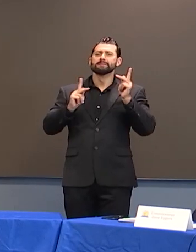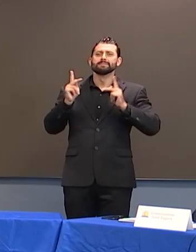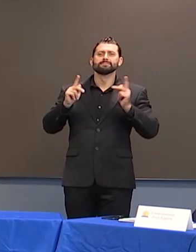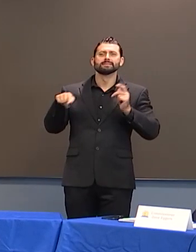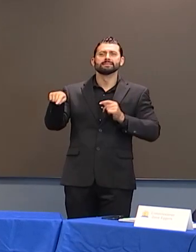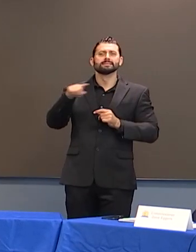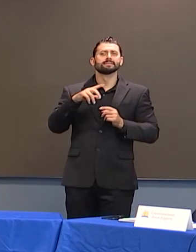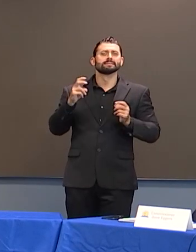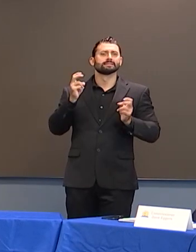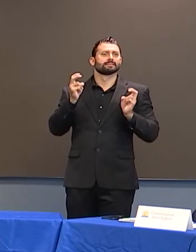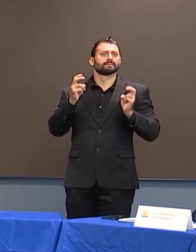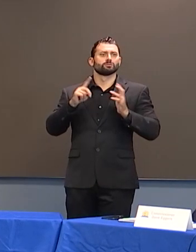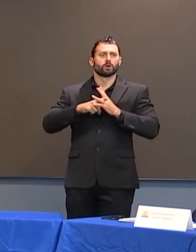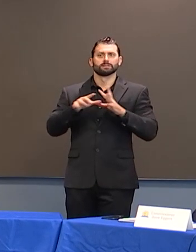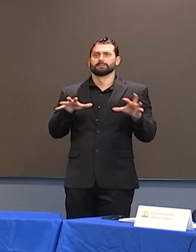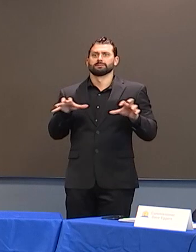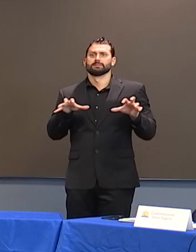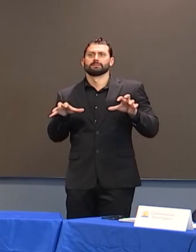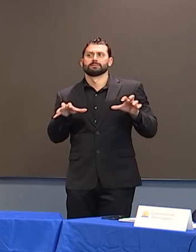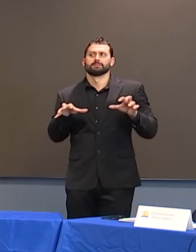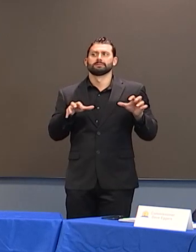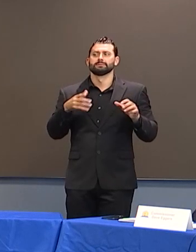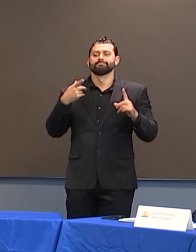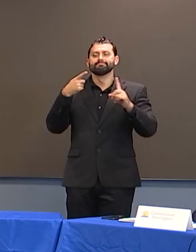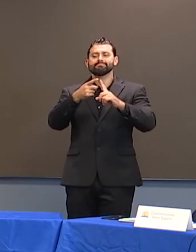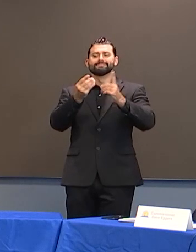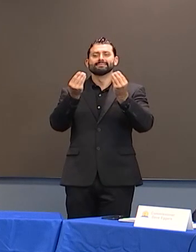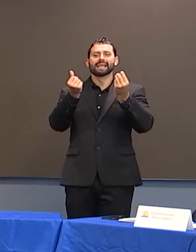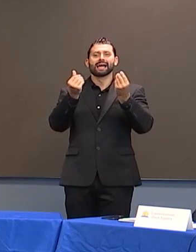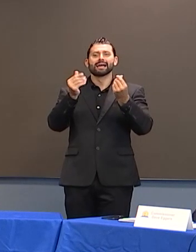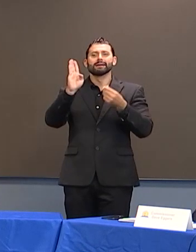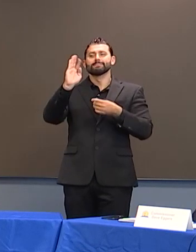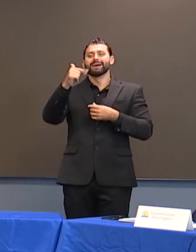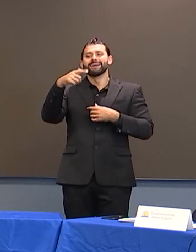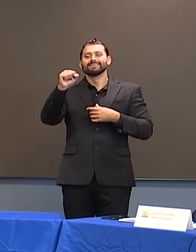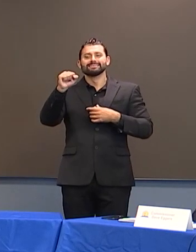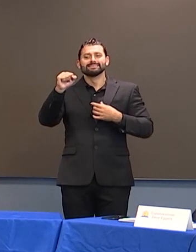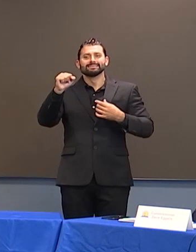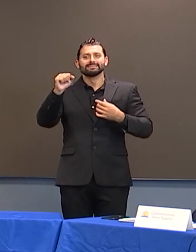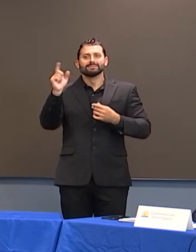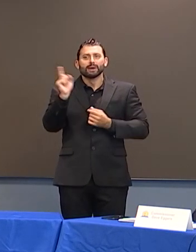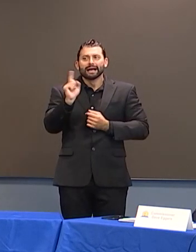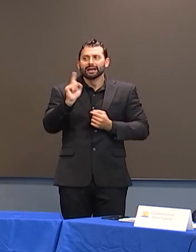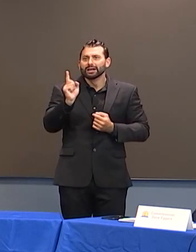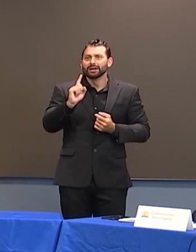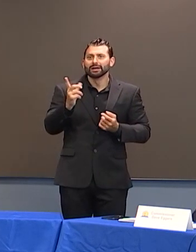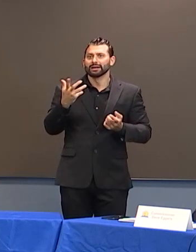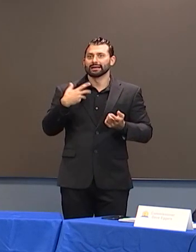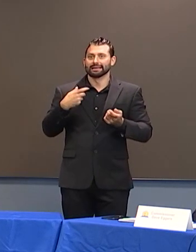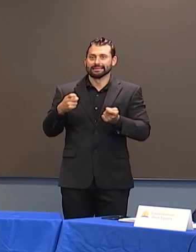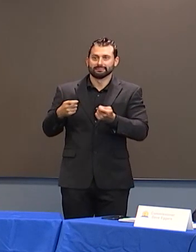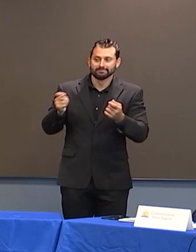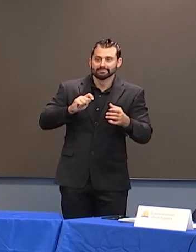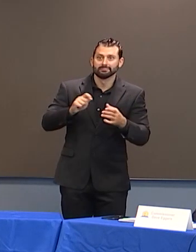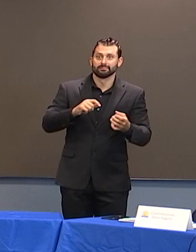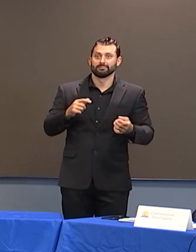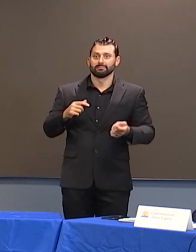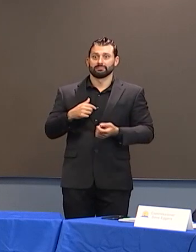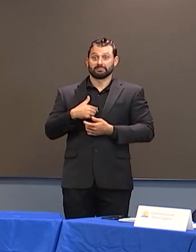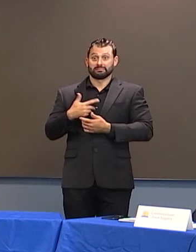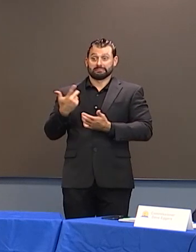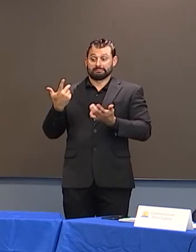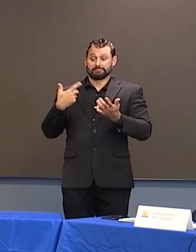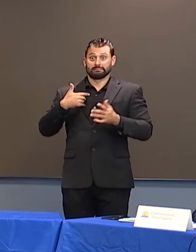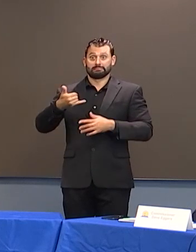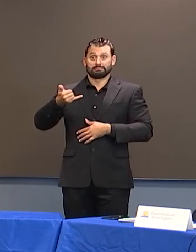the where people can go to get sandbags um luckily i was on the call so i had the list um from jill so um